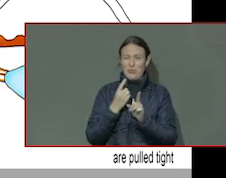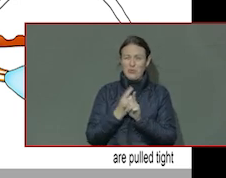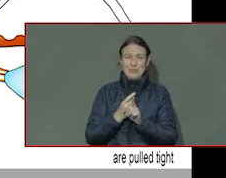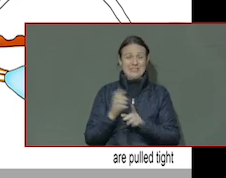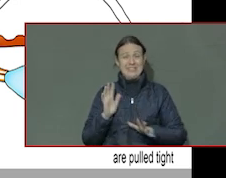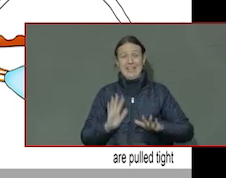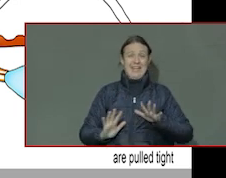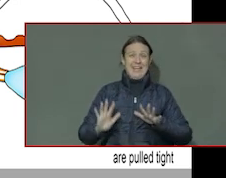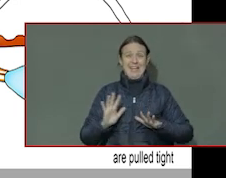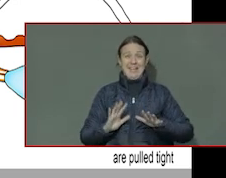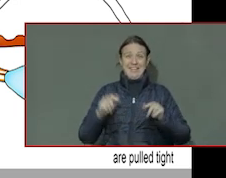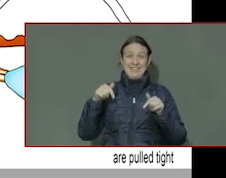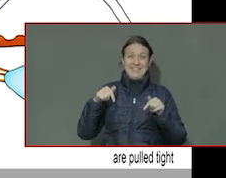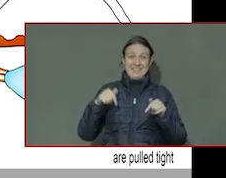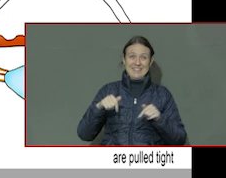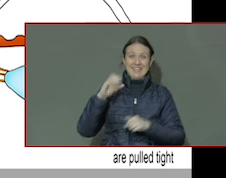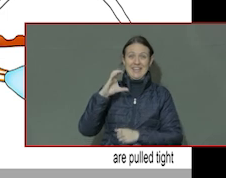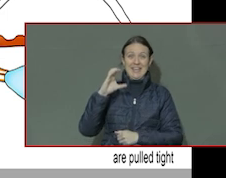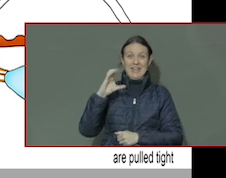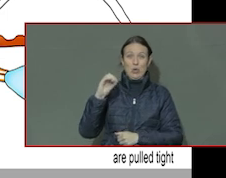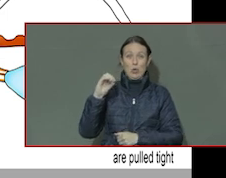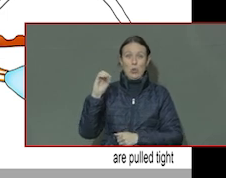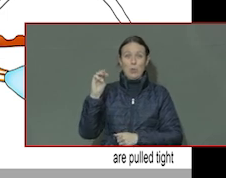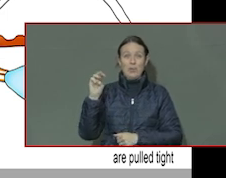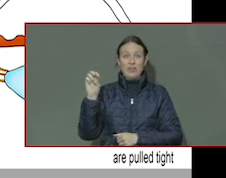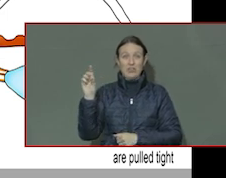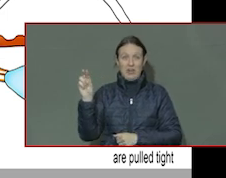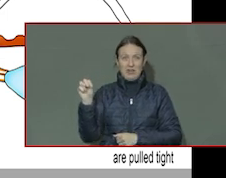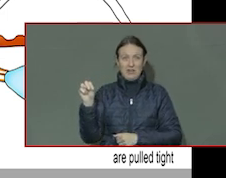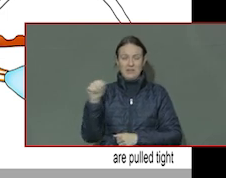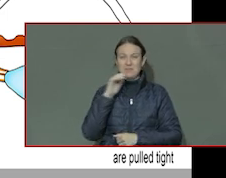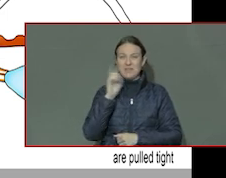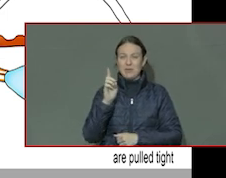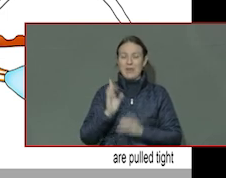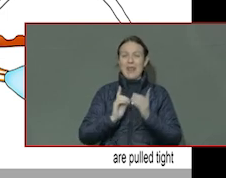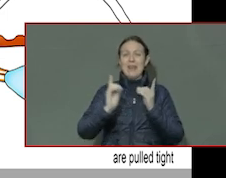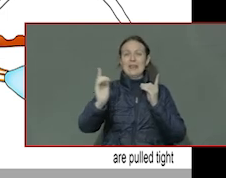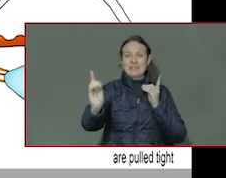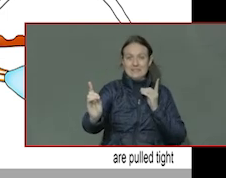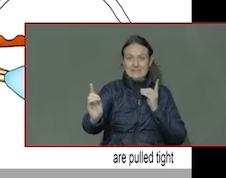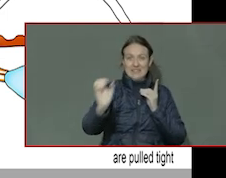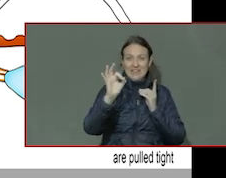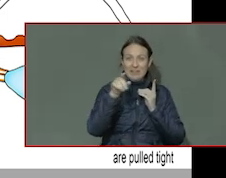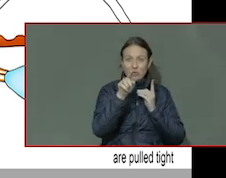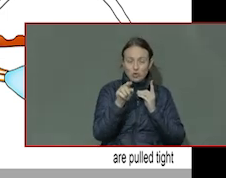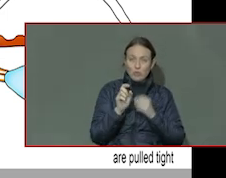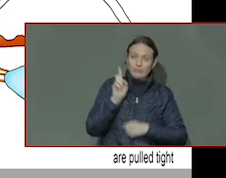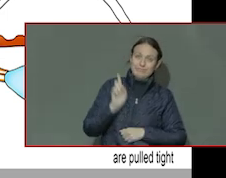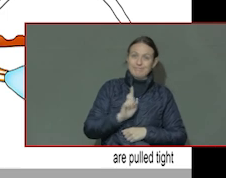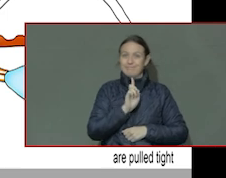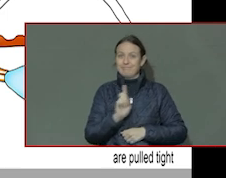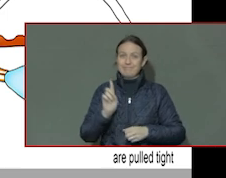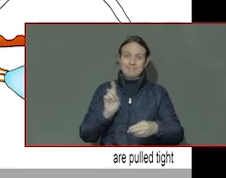accommodation. Remember the stimuli here is distance. If they say you're walking towards or you're